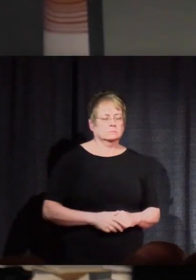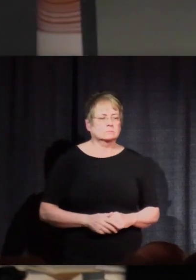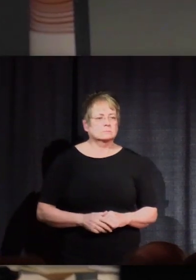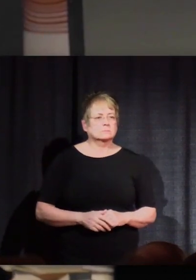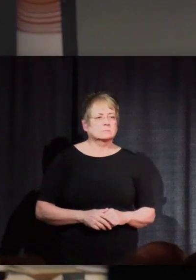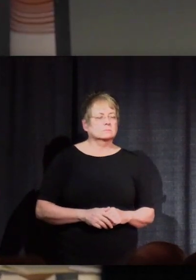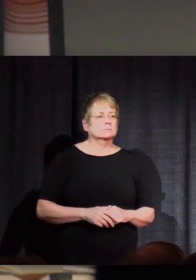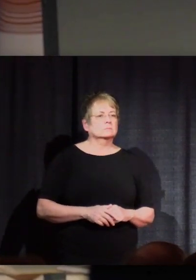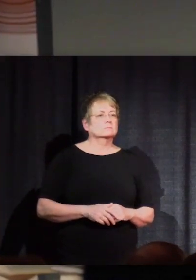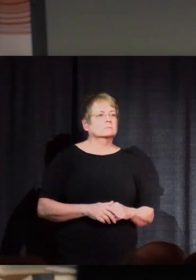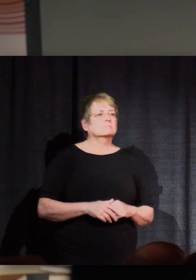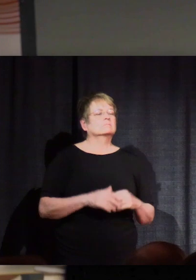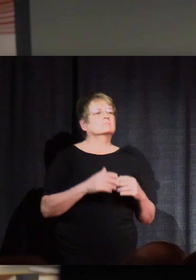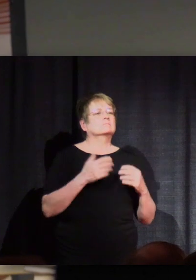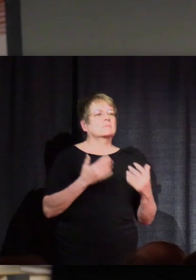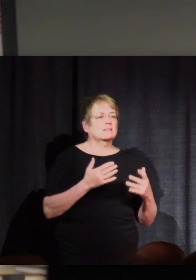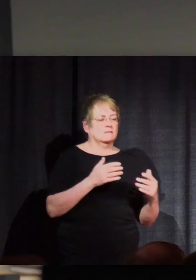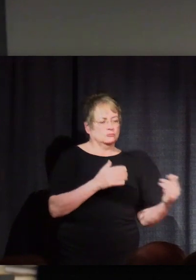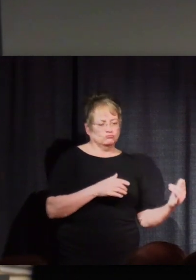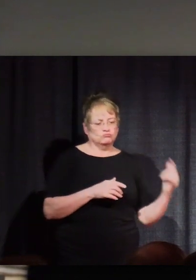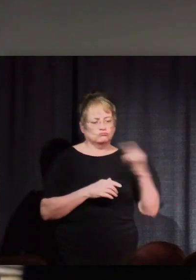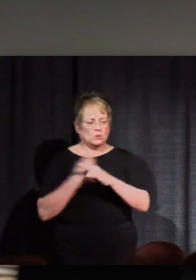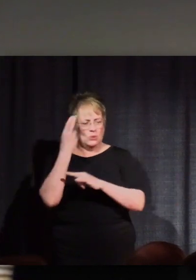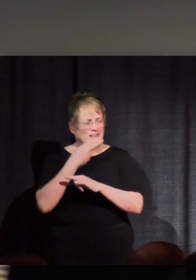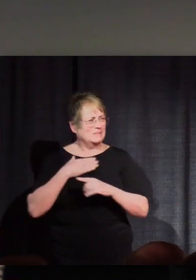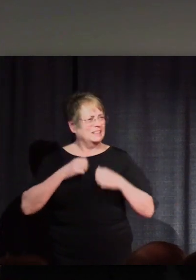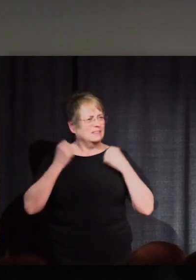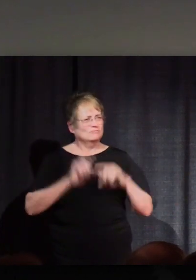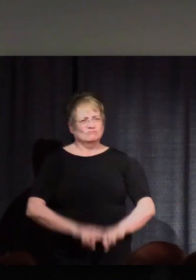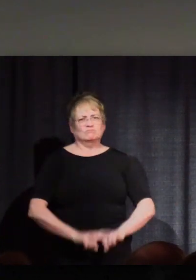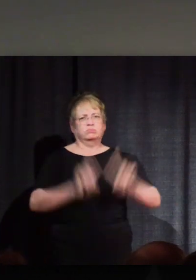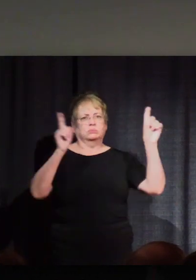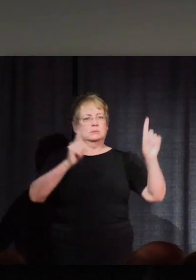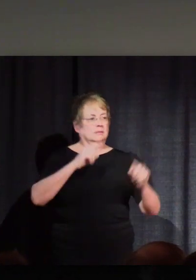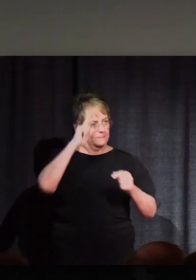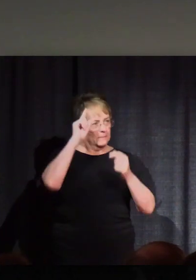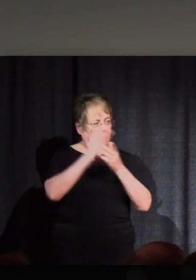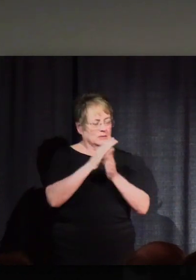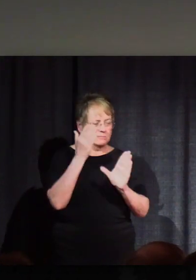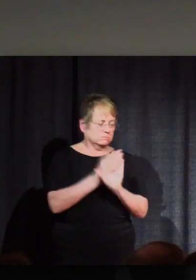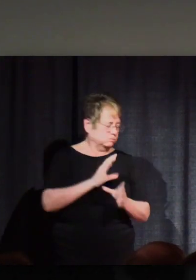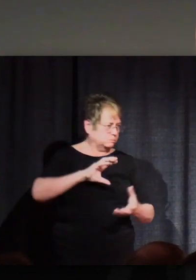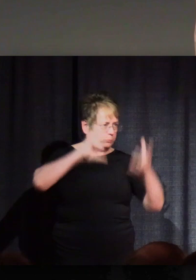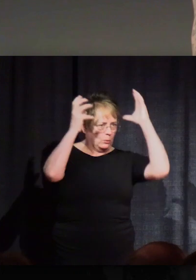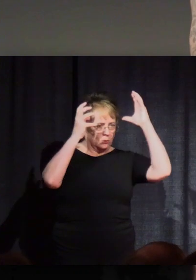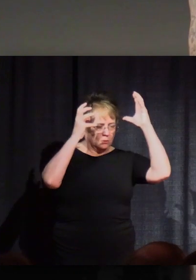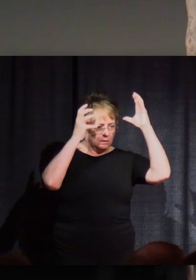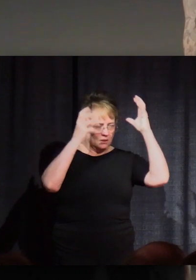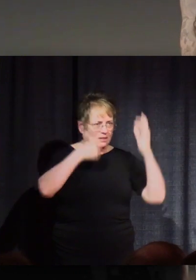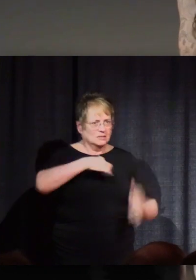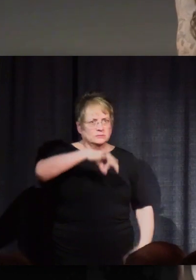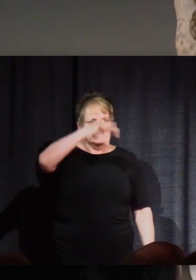I came back to a completely different life. My husband had a psychotic break. I